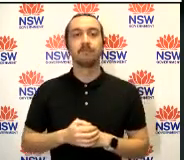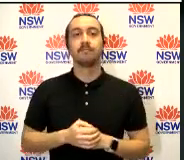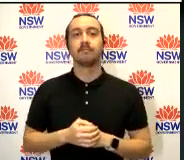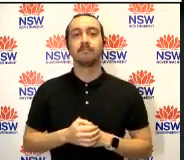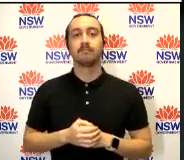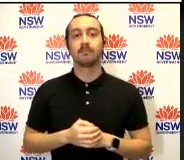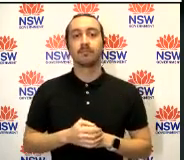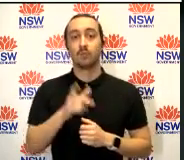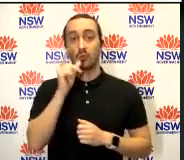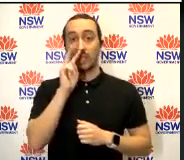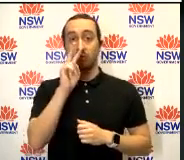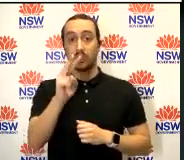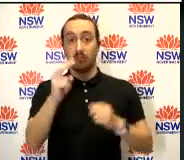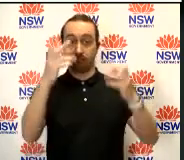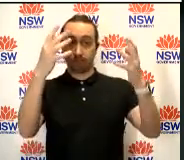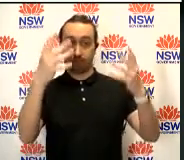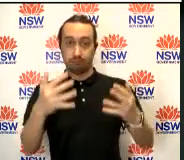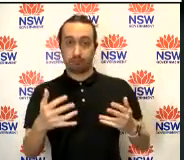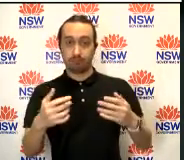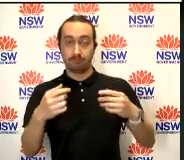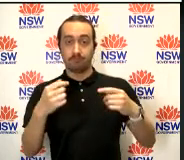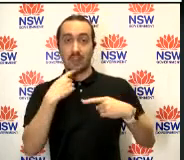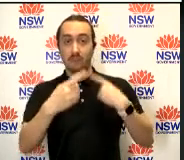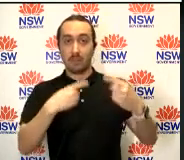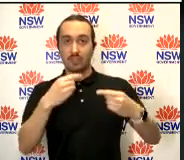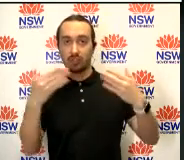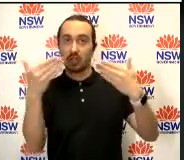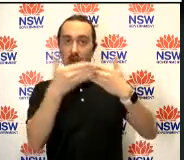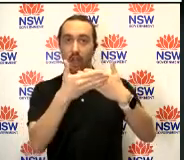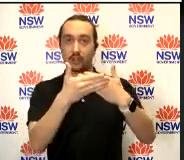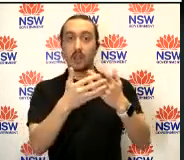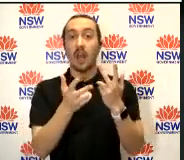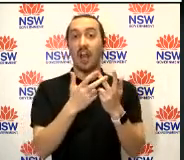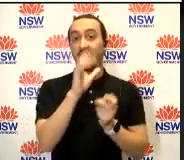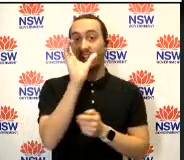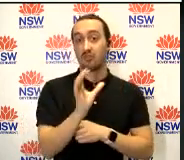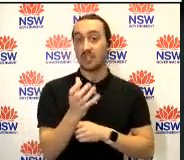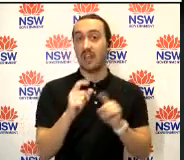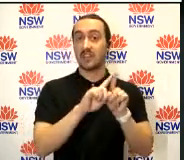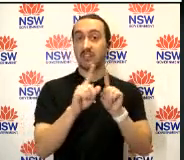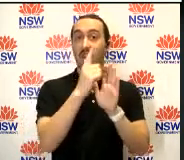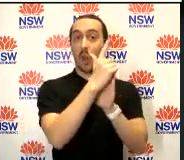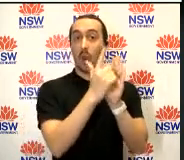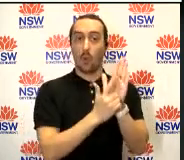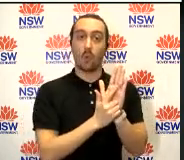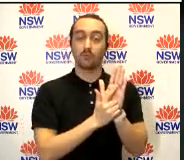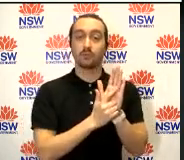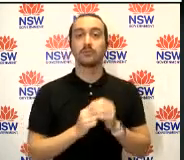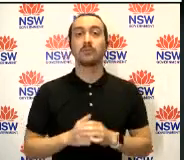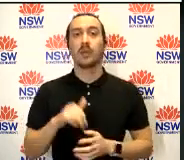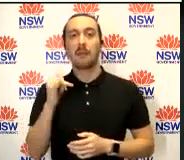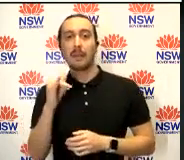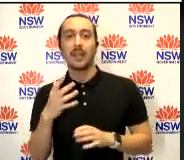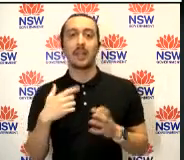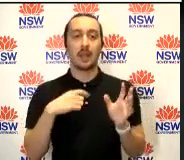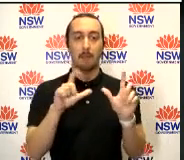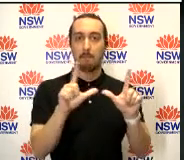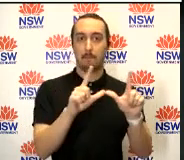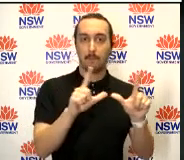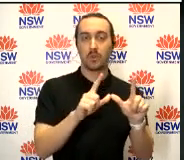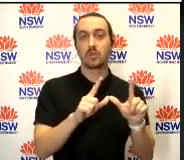this slide, other countries regulate working at heights differently, such as relying on permit systems and mandatory training, as well